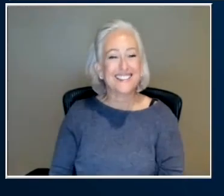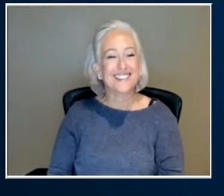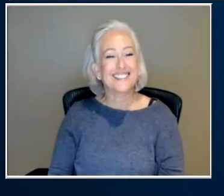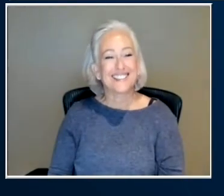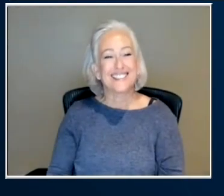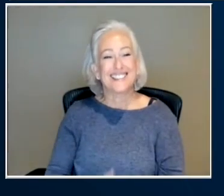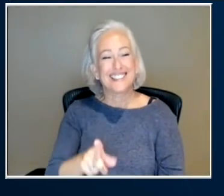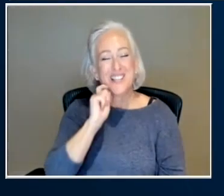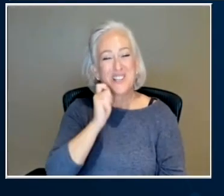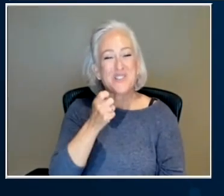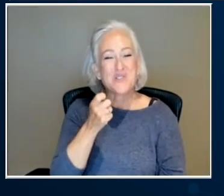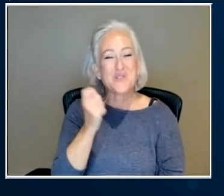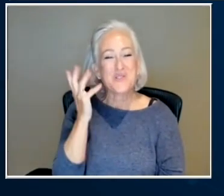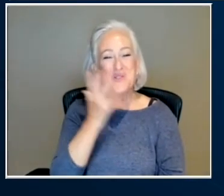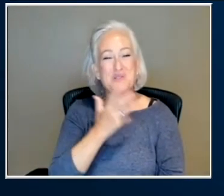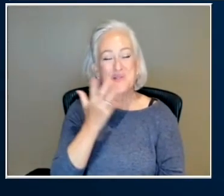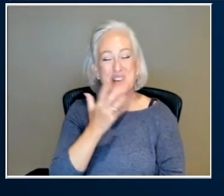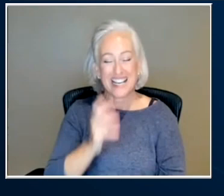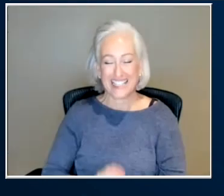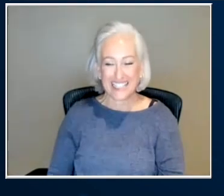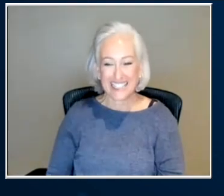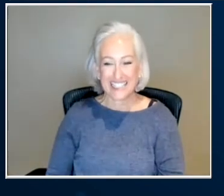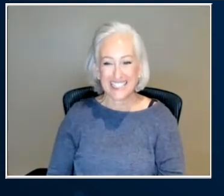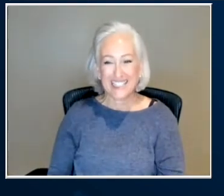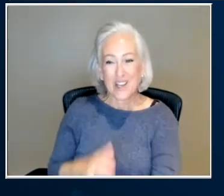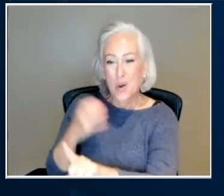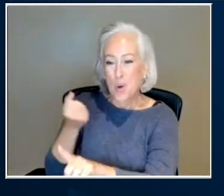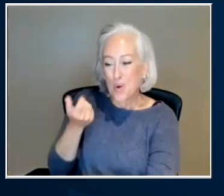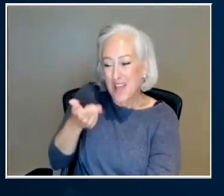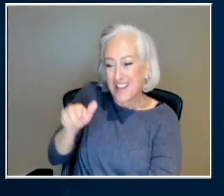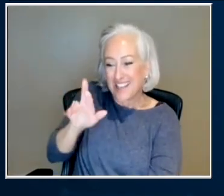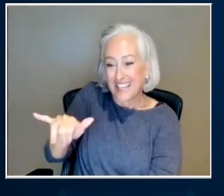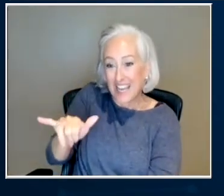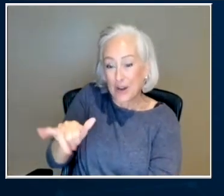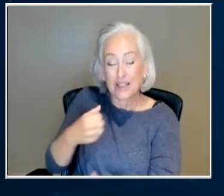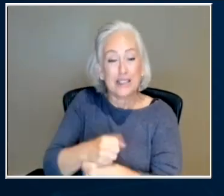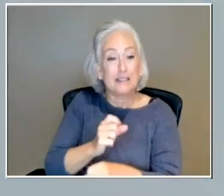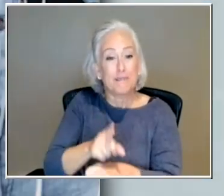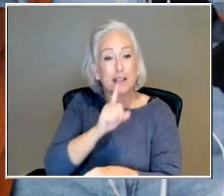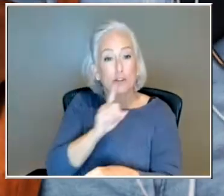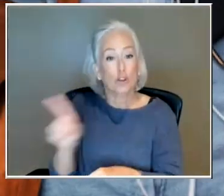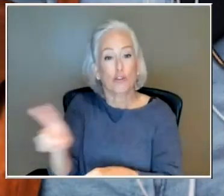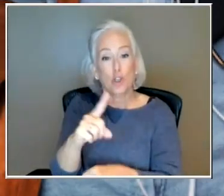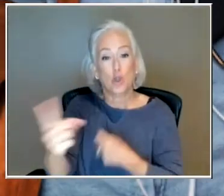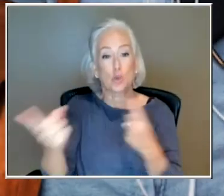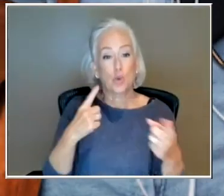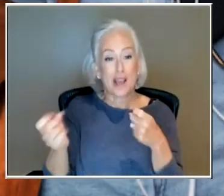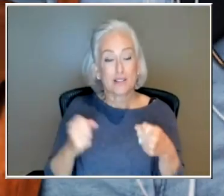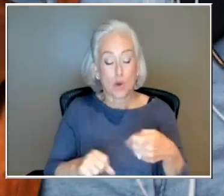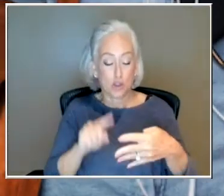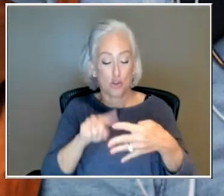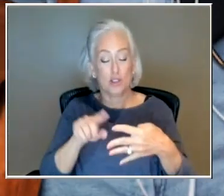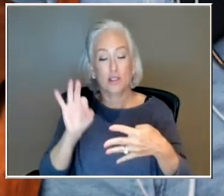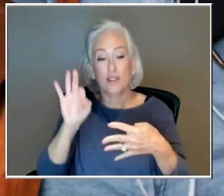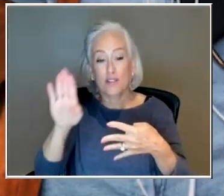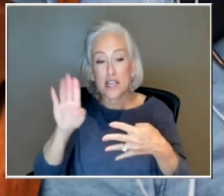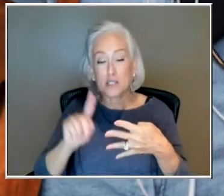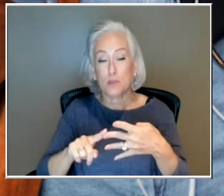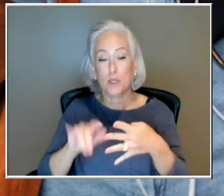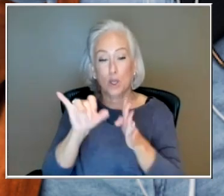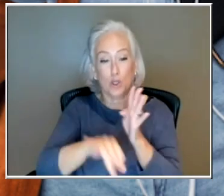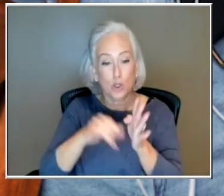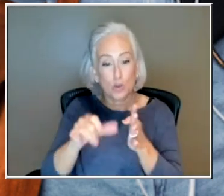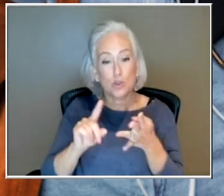amazing. Amazing experience. Okay, hang tight, Gary. Be sure to ask your questions or use the chat on YouTube or Facebook. You can tweet us. Email the Medical